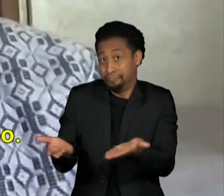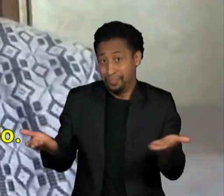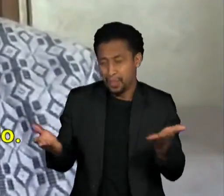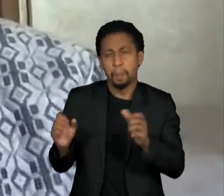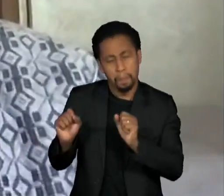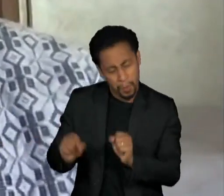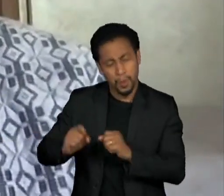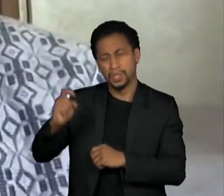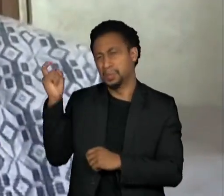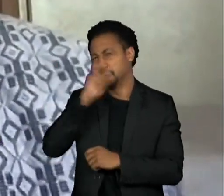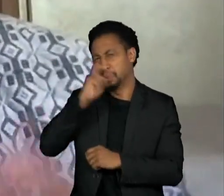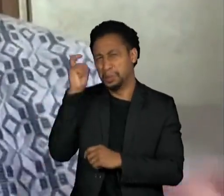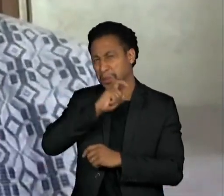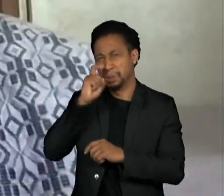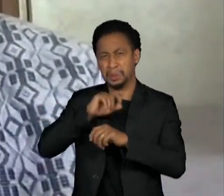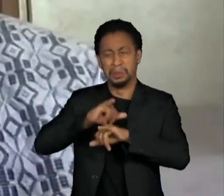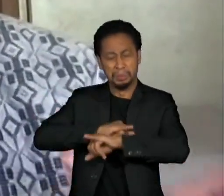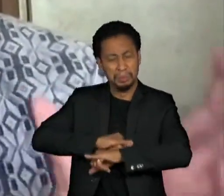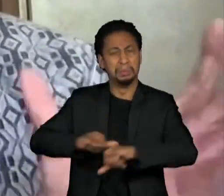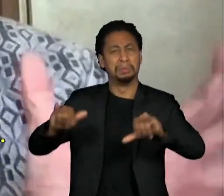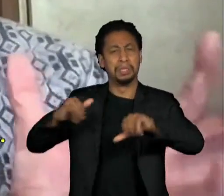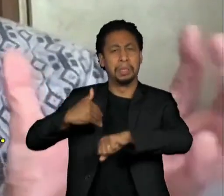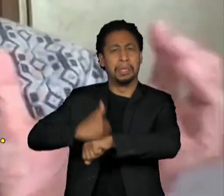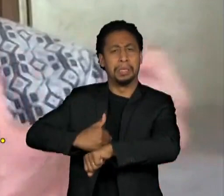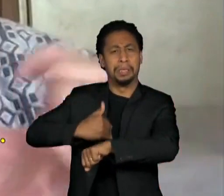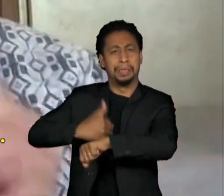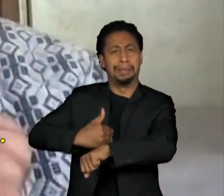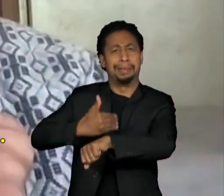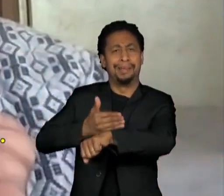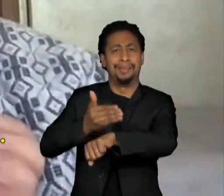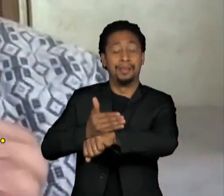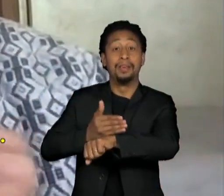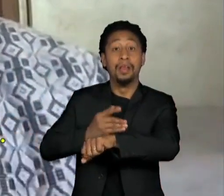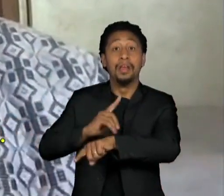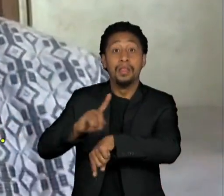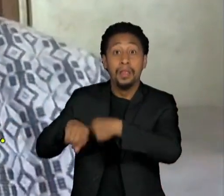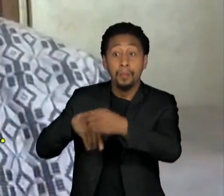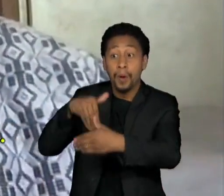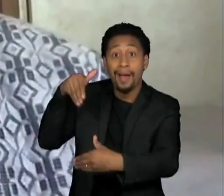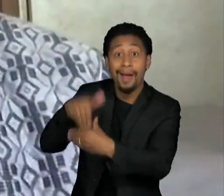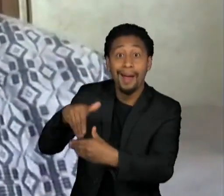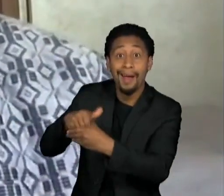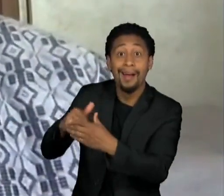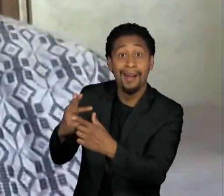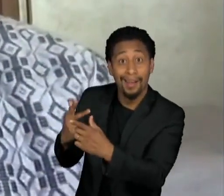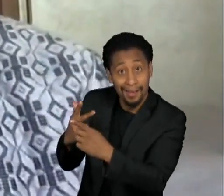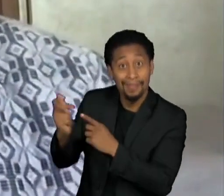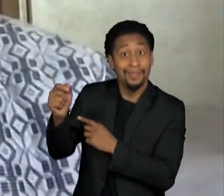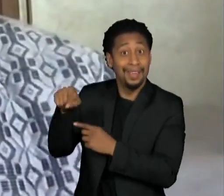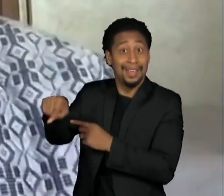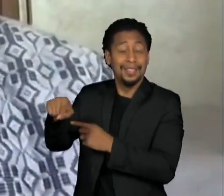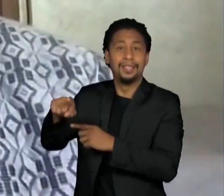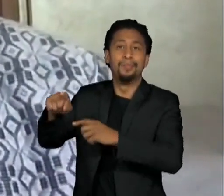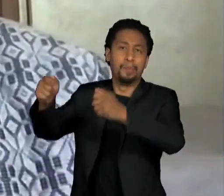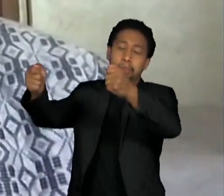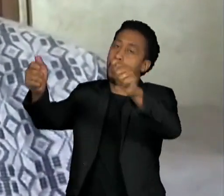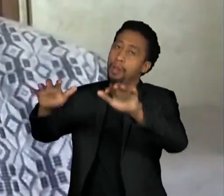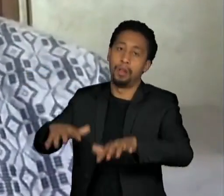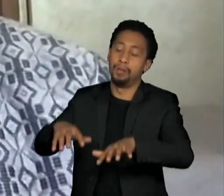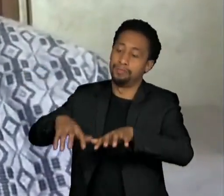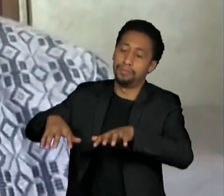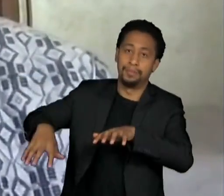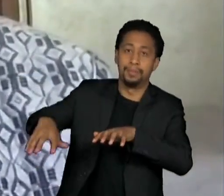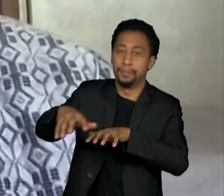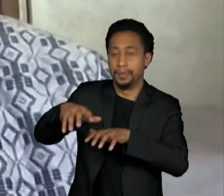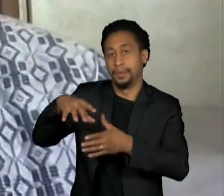the time, right? They get elected democratically, and then they crush institutions from within. In the meantime, what do journalists